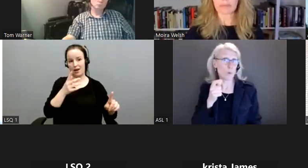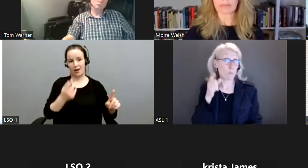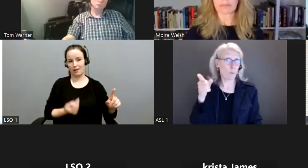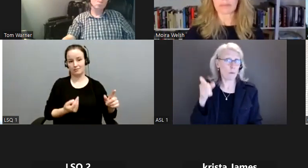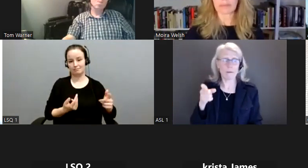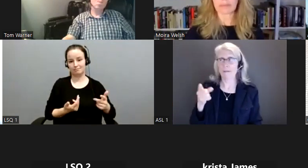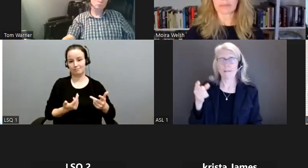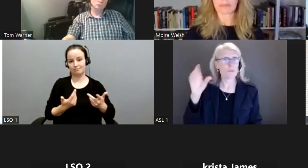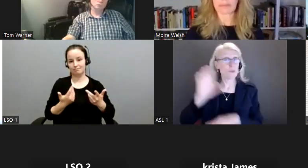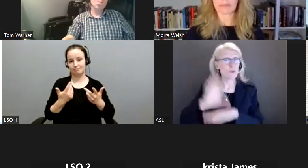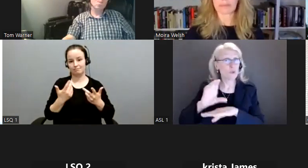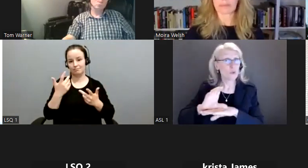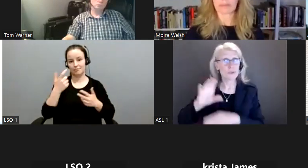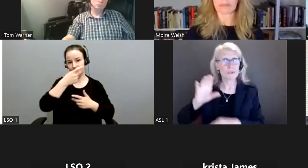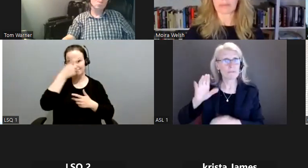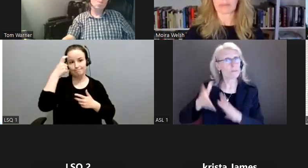in residential schools.